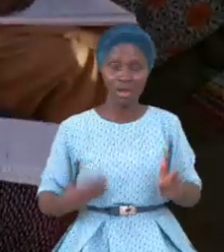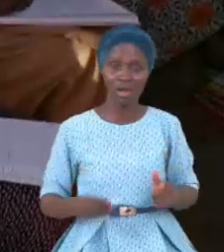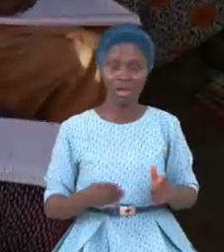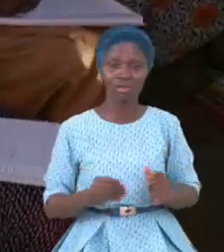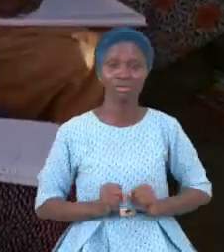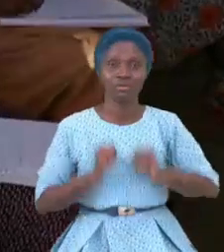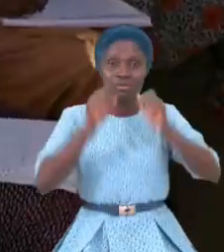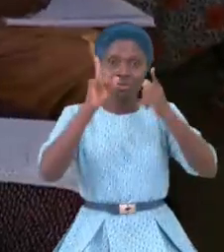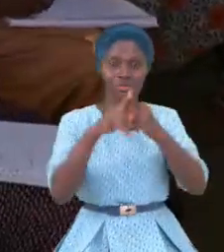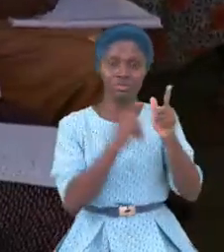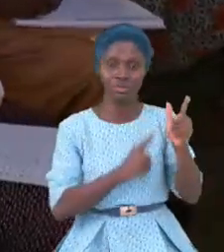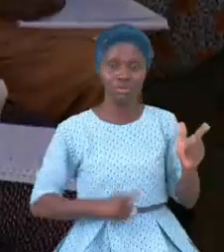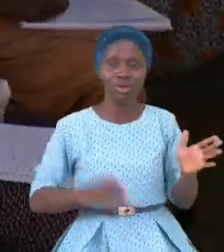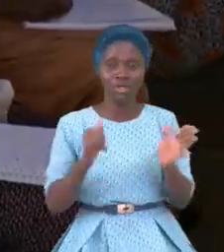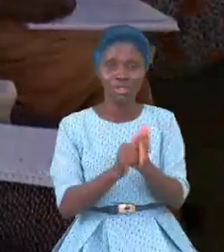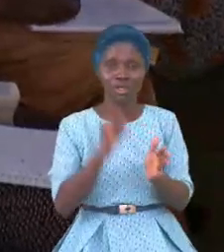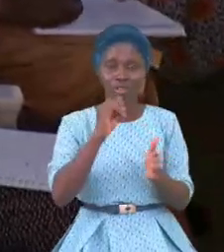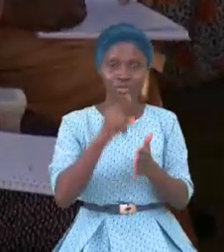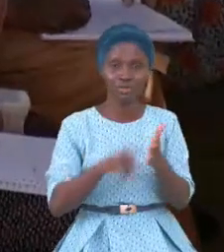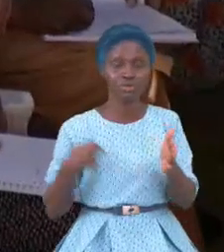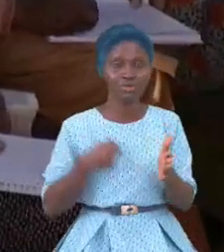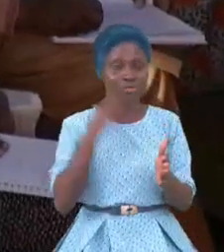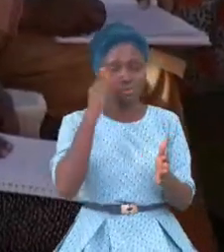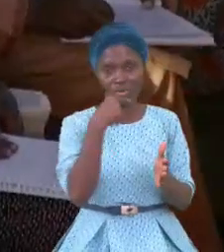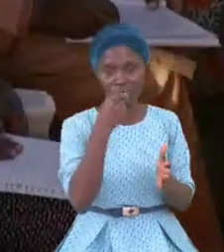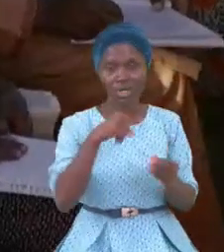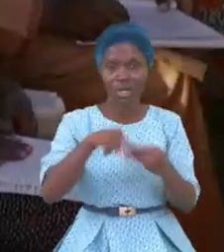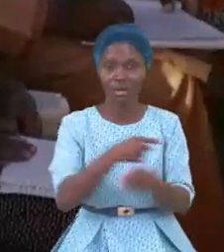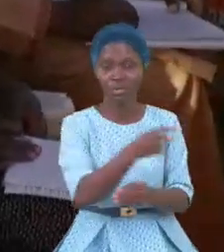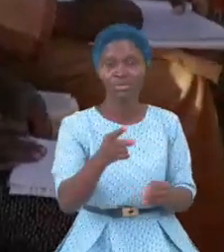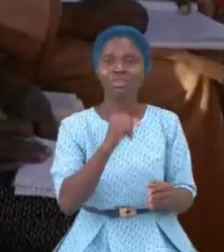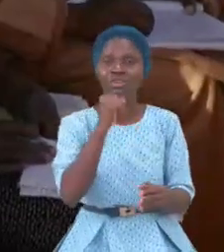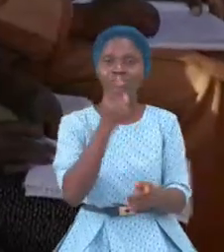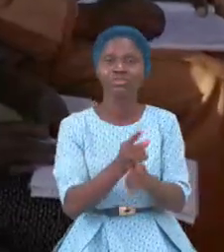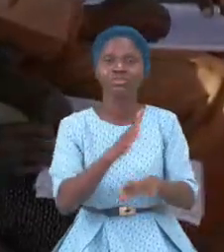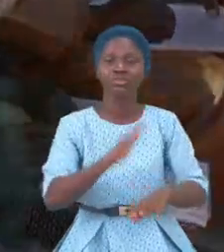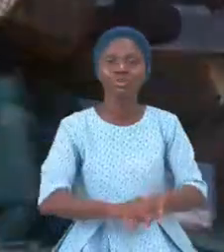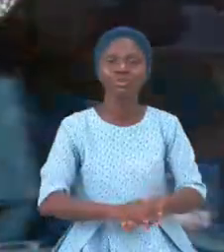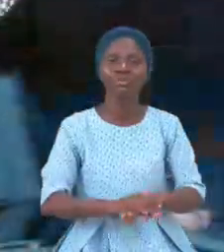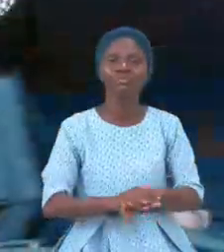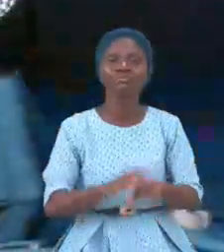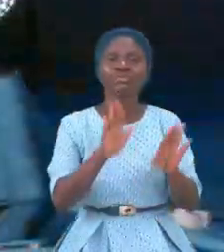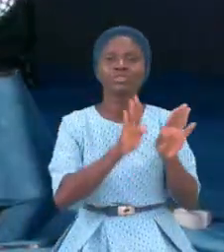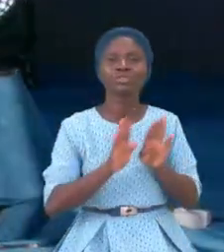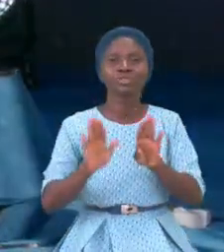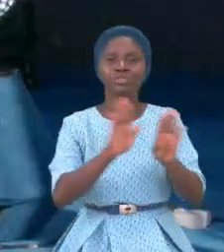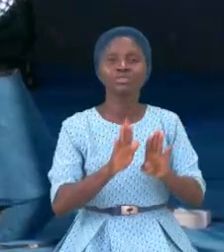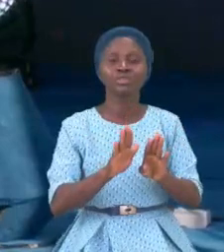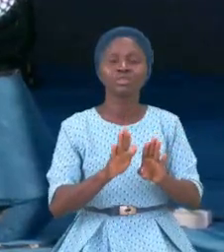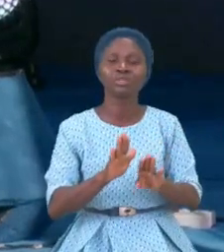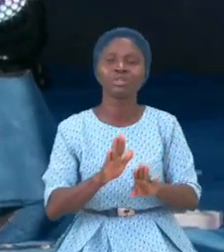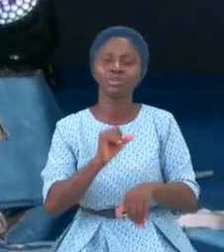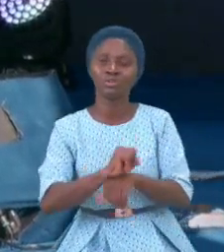say about you. It's not, you know, the Sunday Daraprim and the Sunday Aspirin,